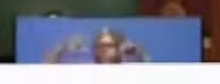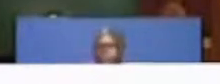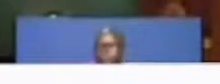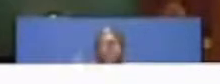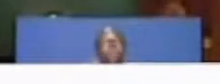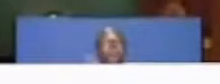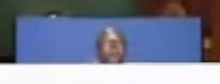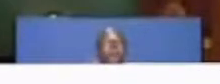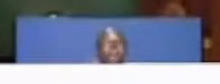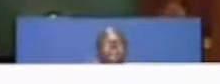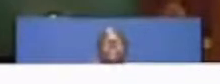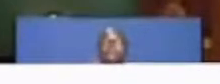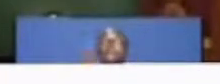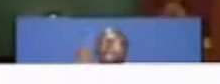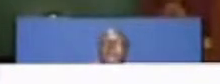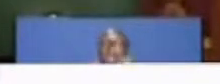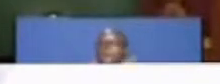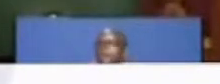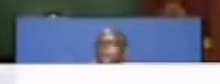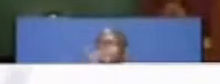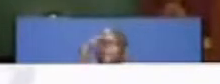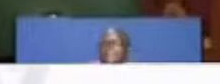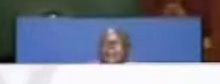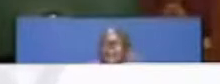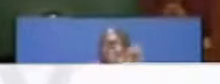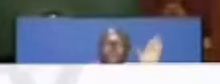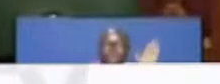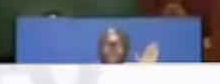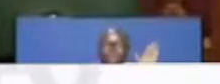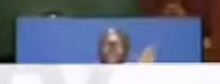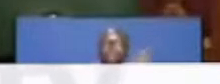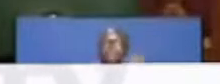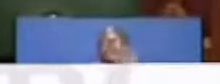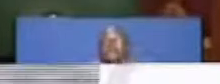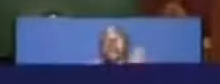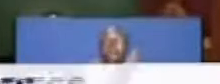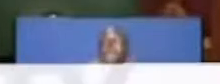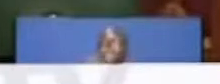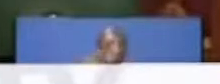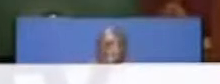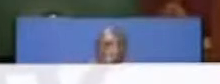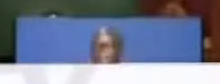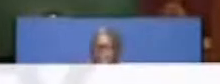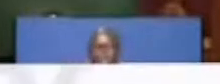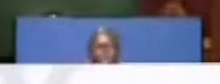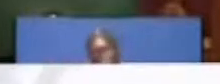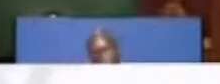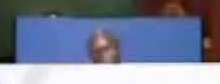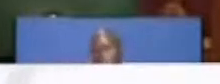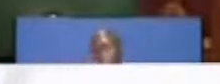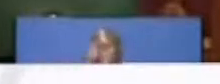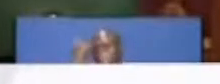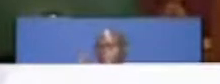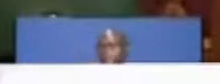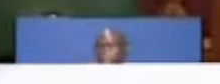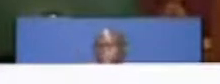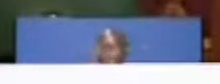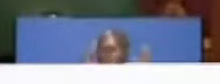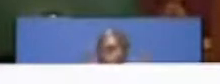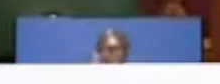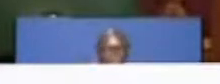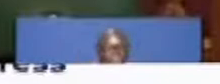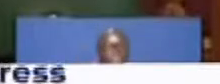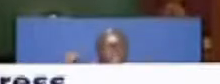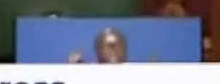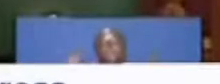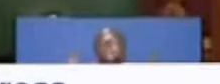in 1 year instead of the constitutional threshold of 3 years. And because we were committed to the success